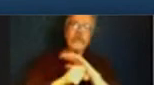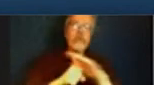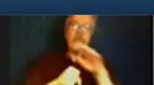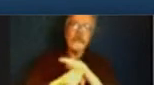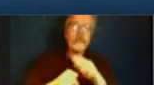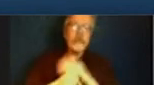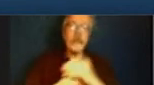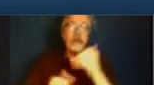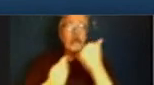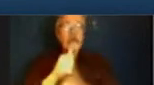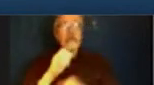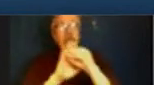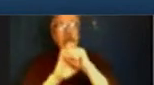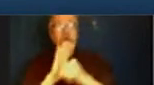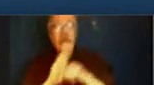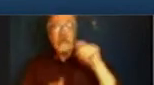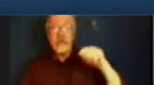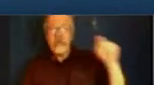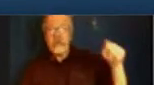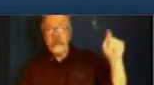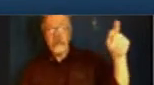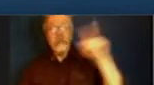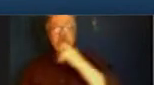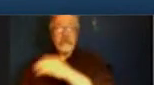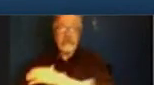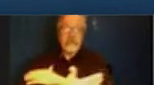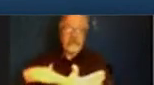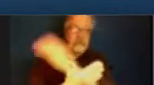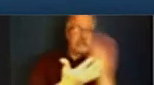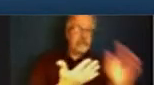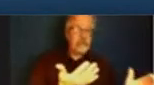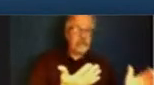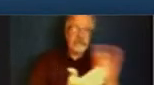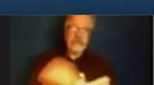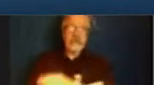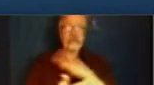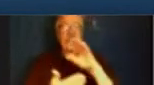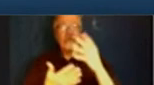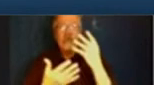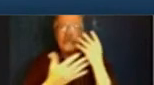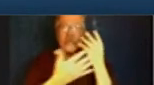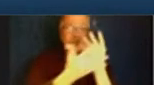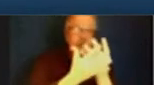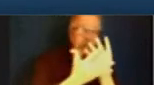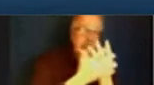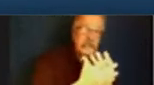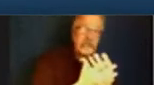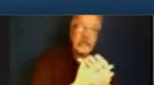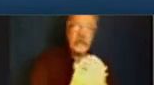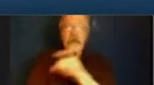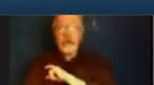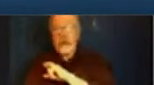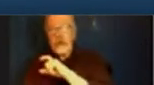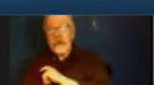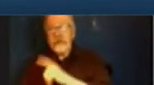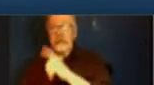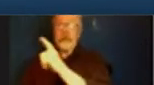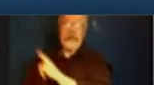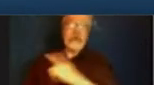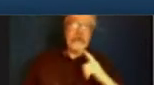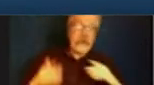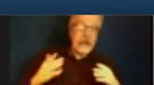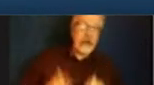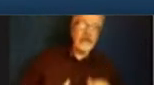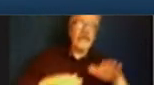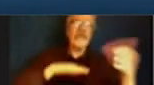from prison guards to legislators. It's just a tragedy when this happens. So we hope that that